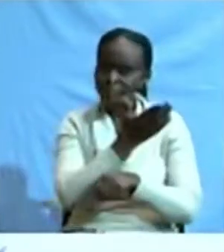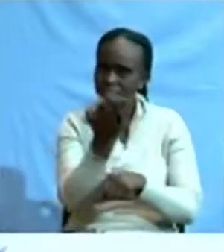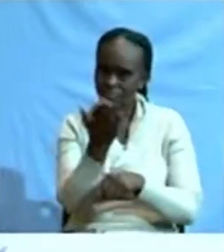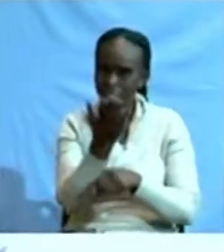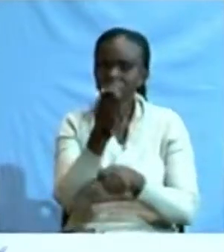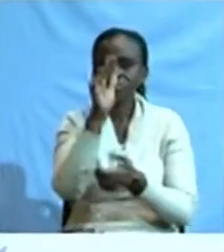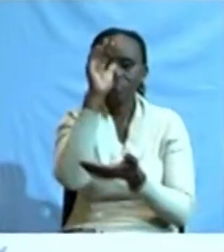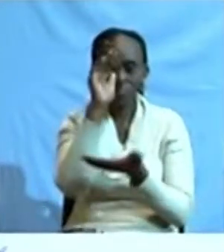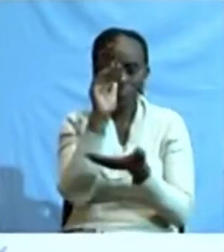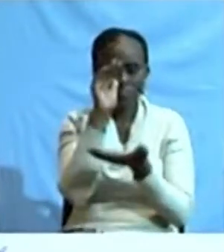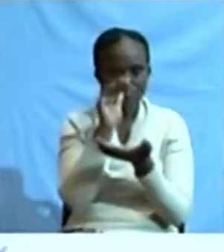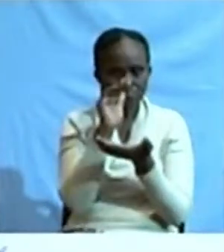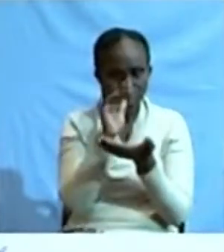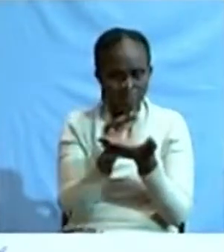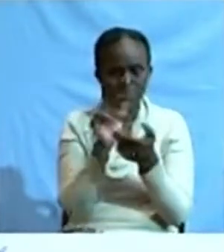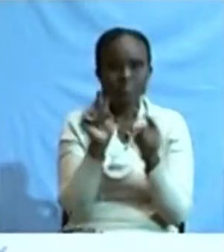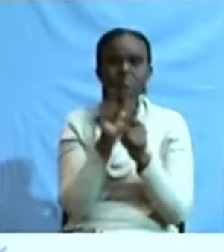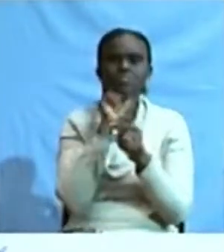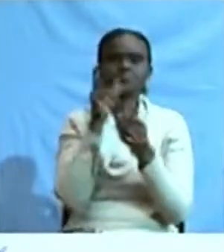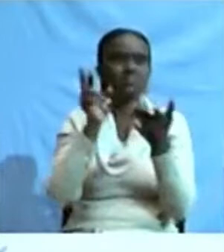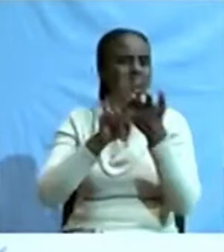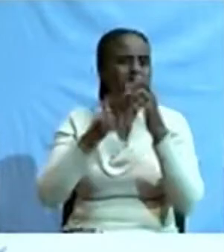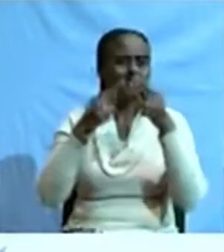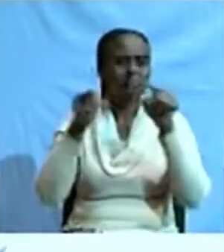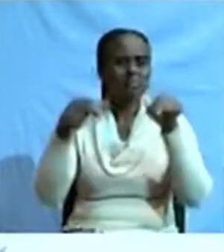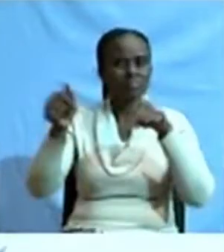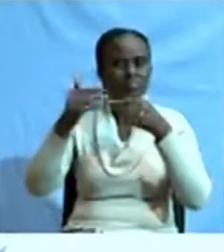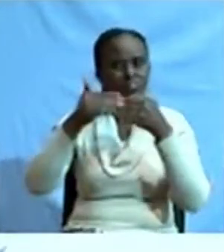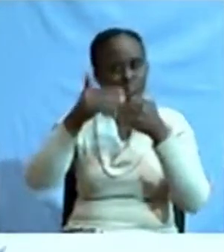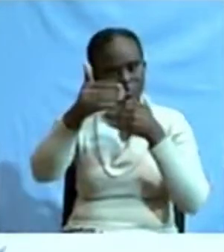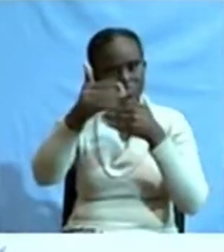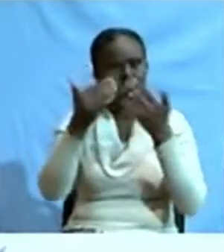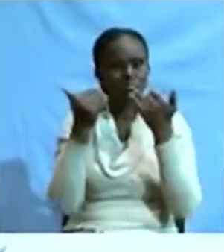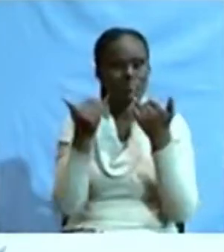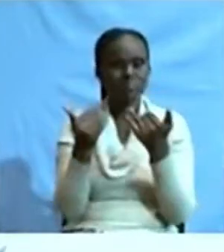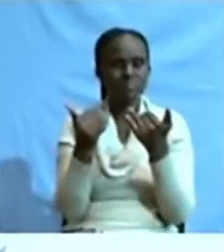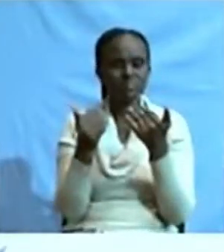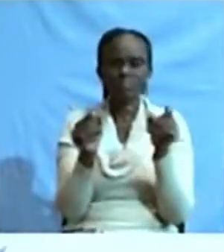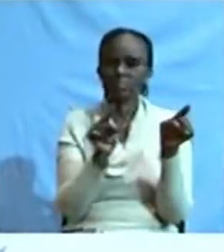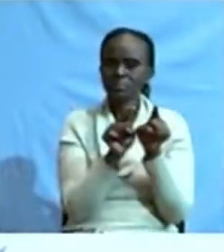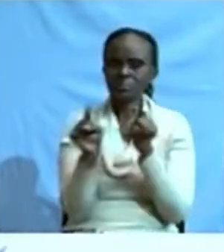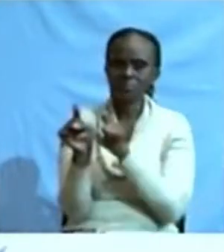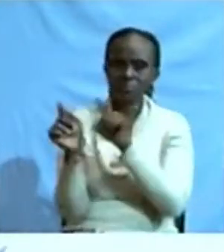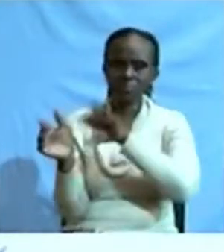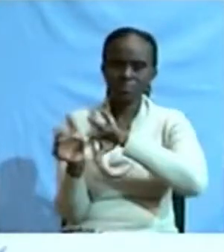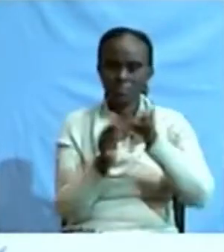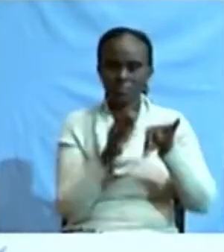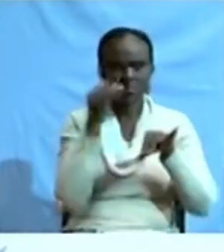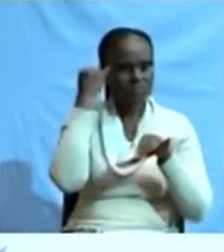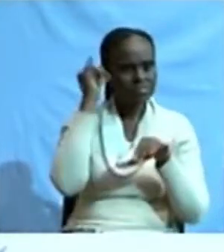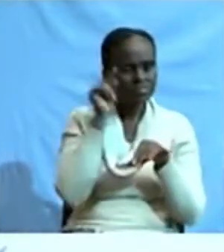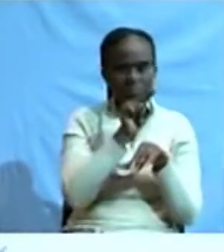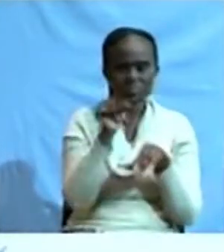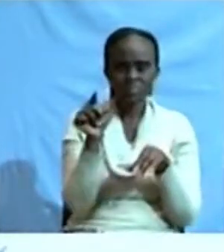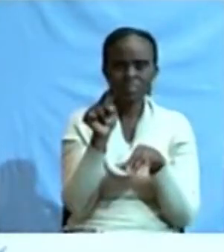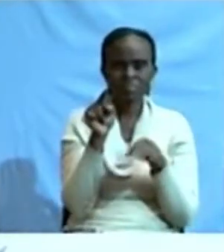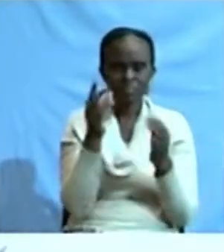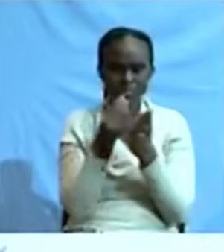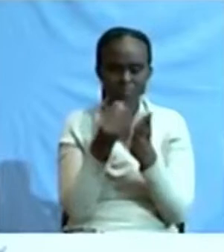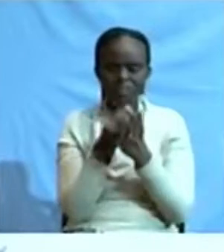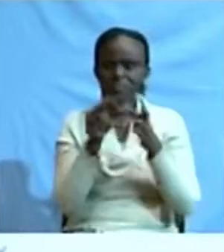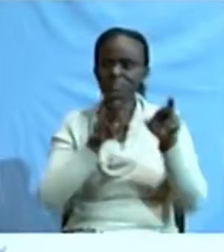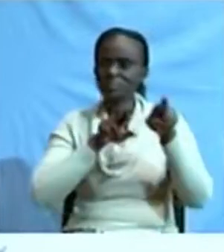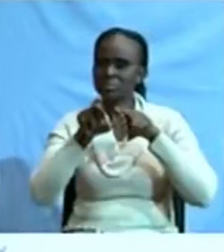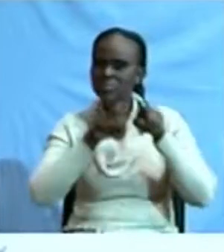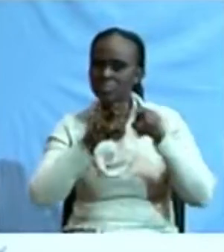is reduced, and it shouldn't happen as you go on now. Then also the idea of financial